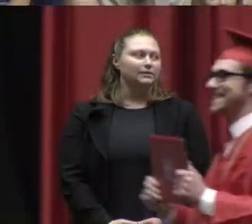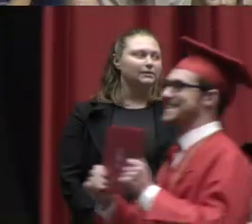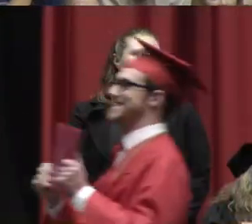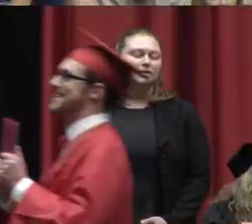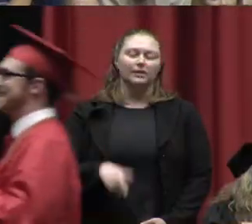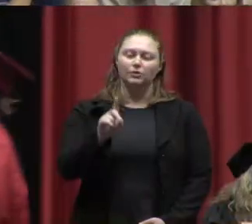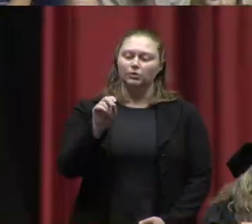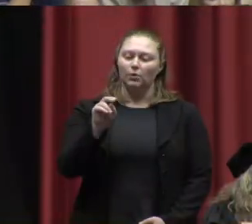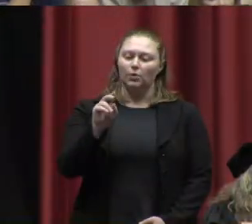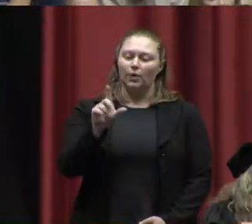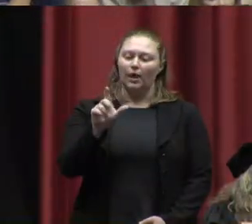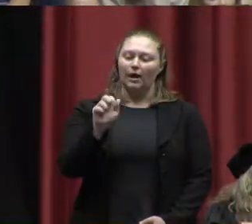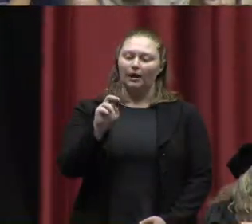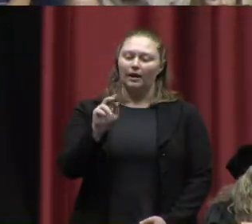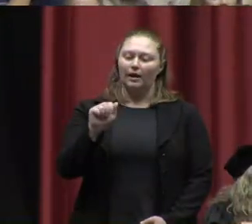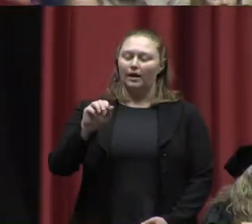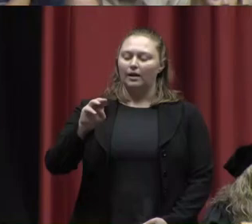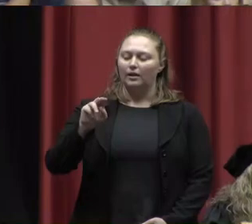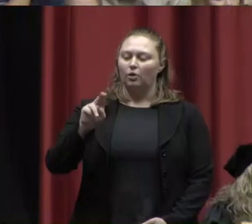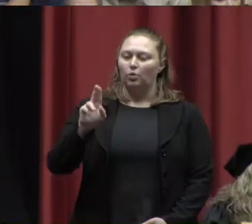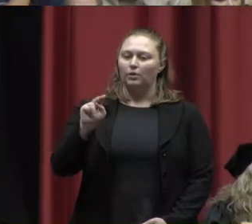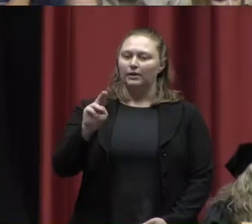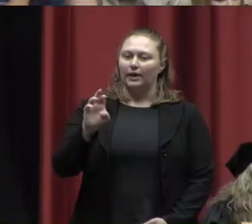Dariana Miramontes.